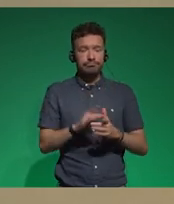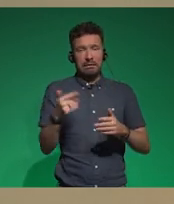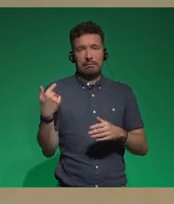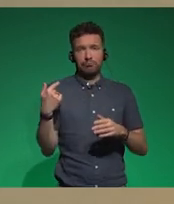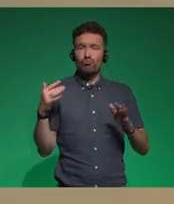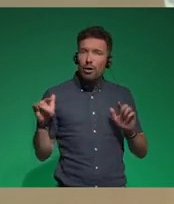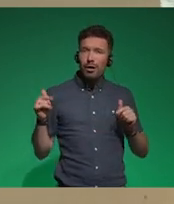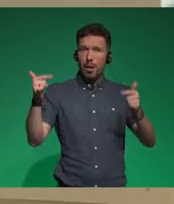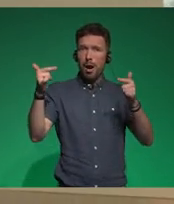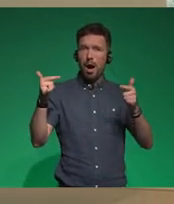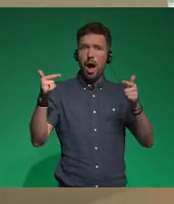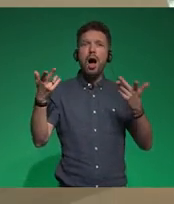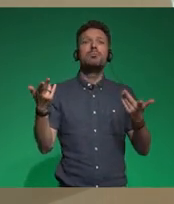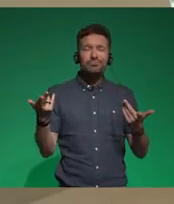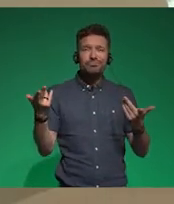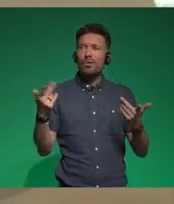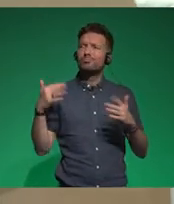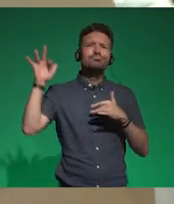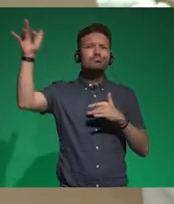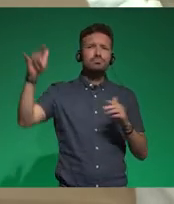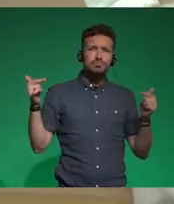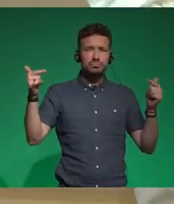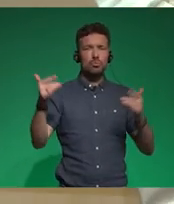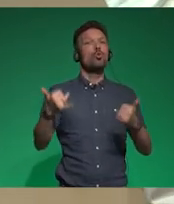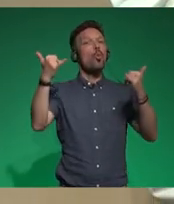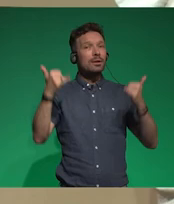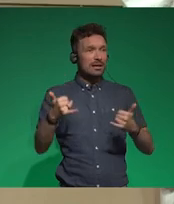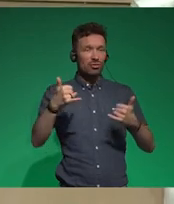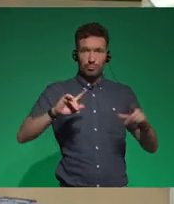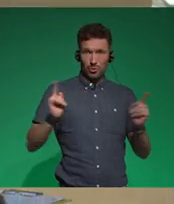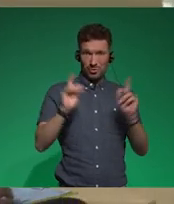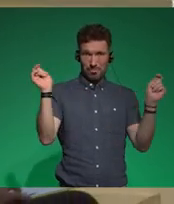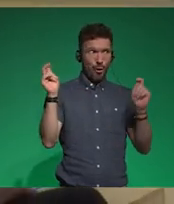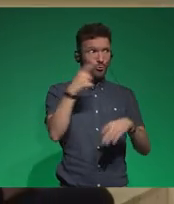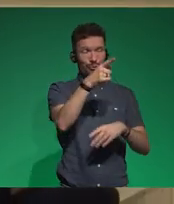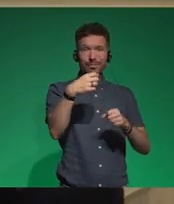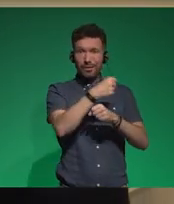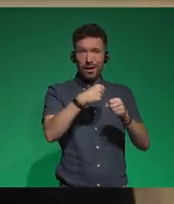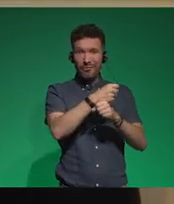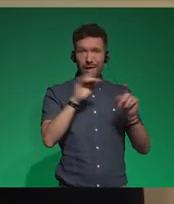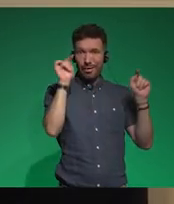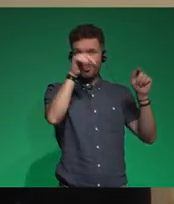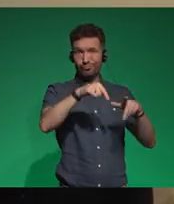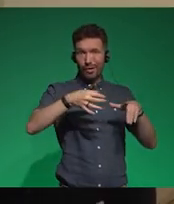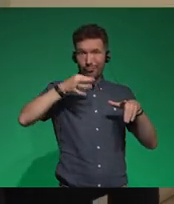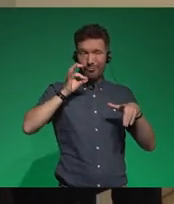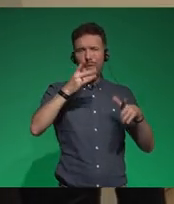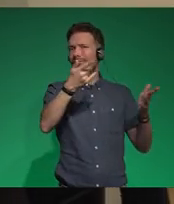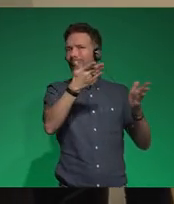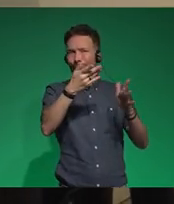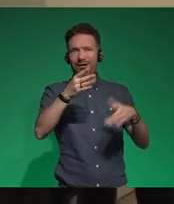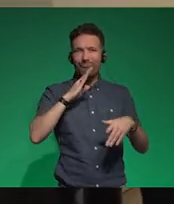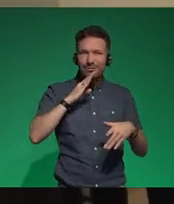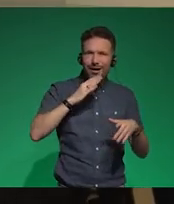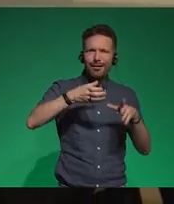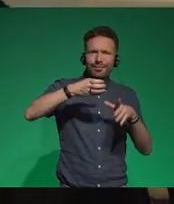I would like to invite you for a short coffee break now, and or a glass of water or tea, whatever